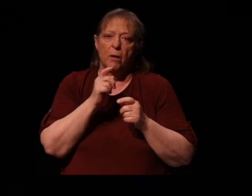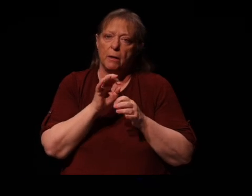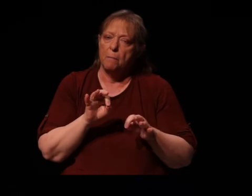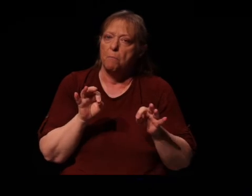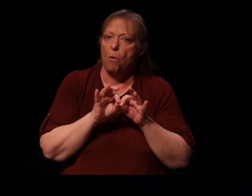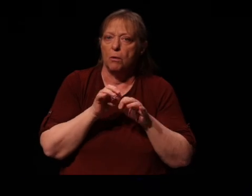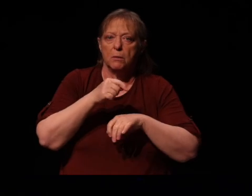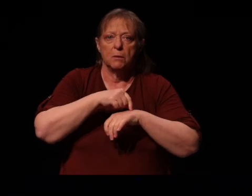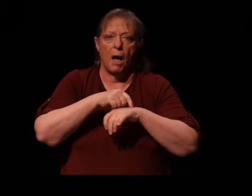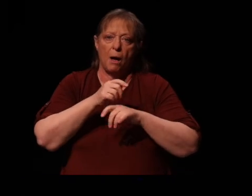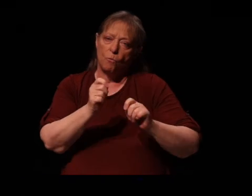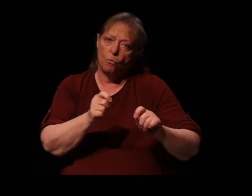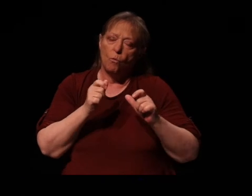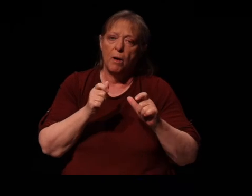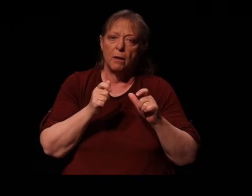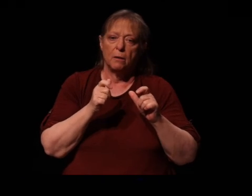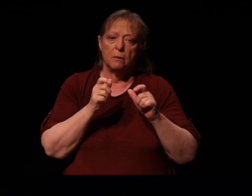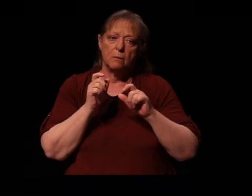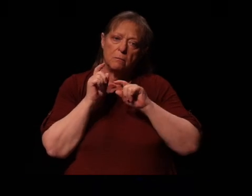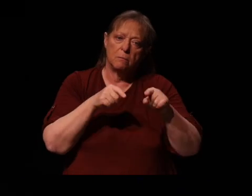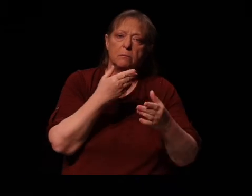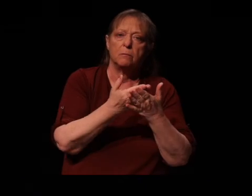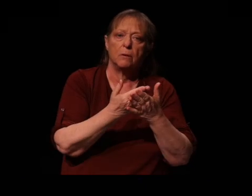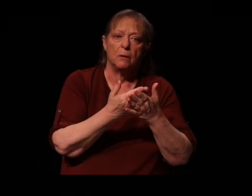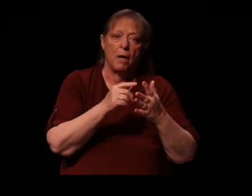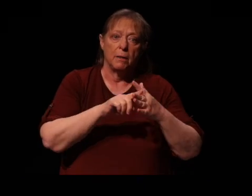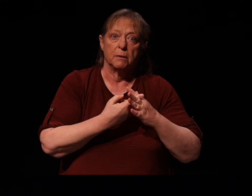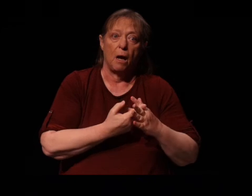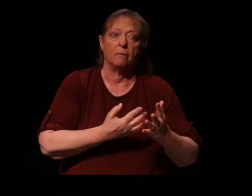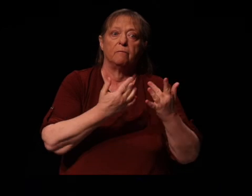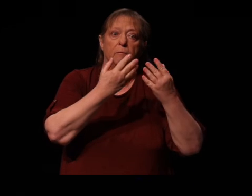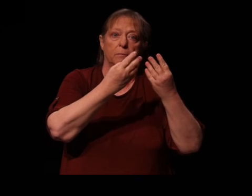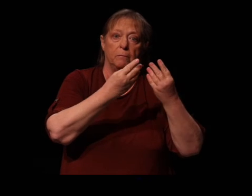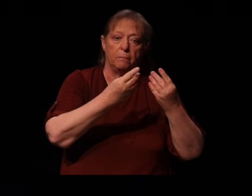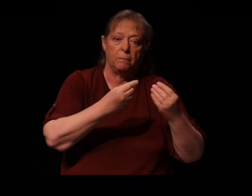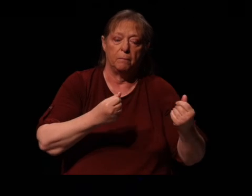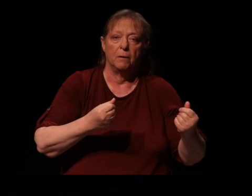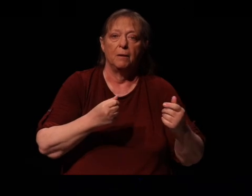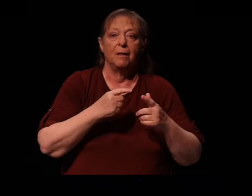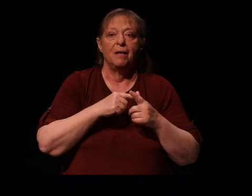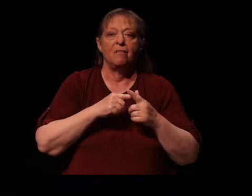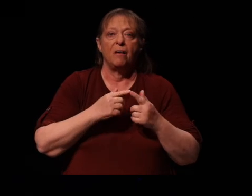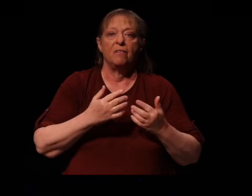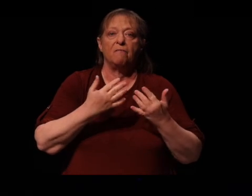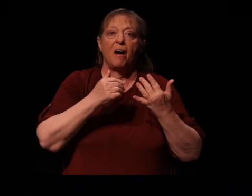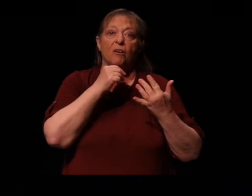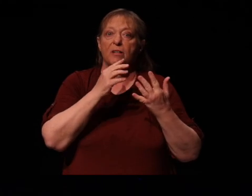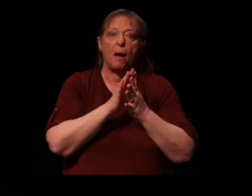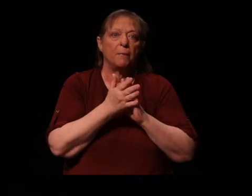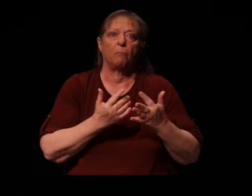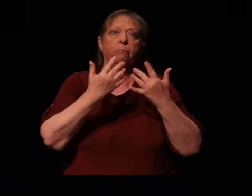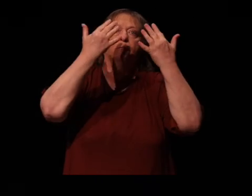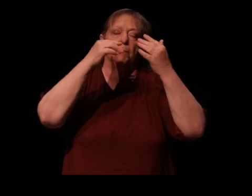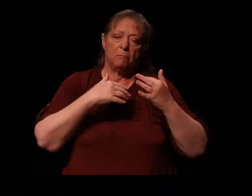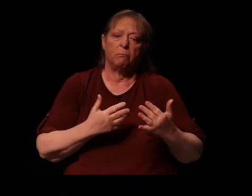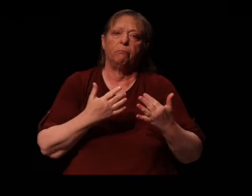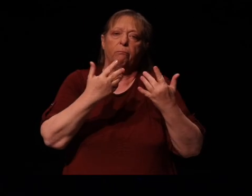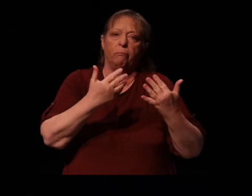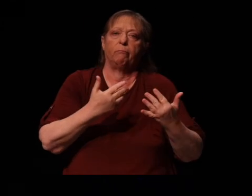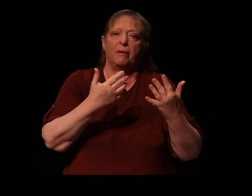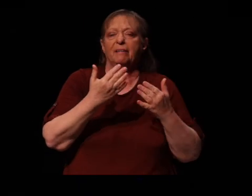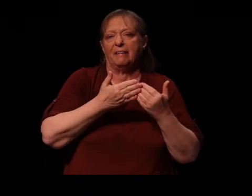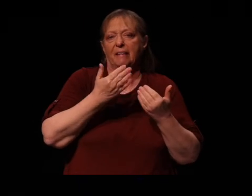make a difference at a fire, so the quicker they can start putting water on the fire, the smaller the fire will be later on in